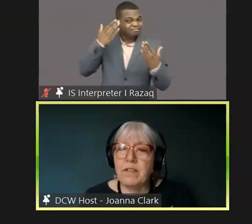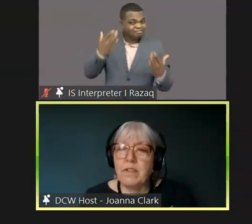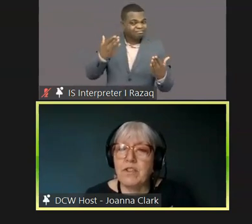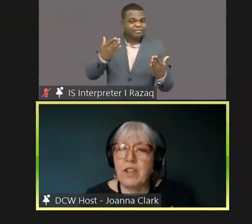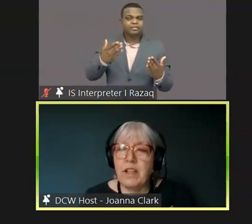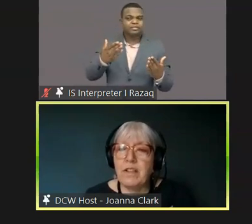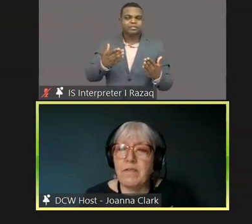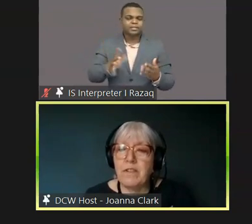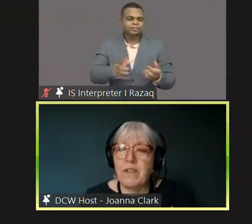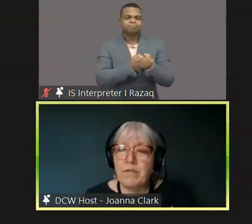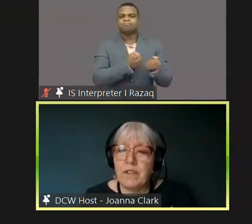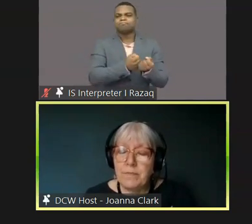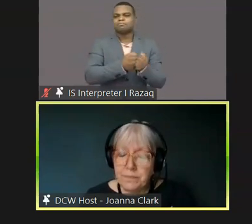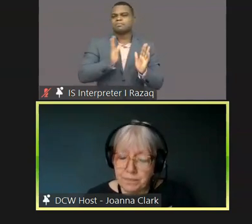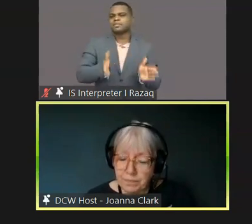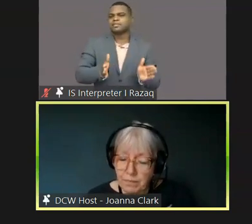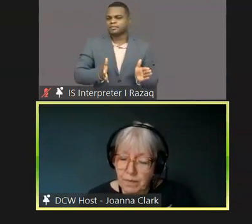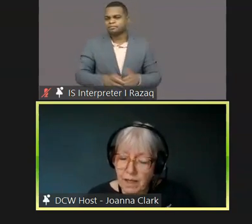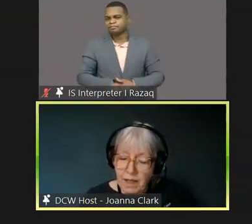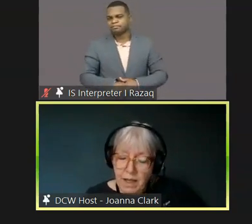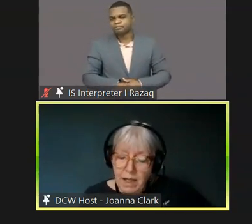hearing technology either very often.